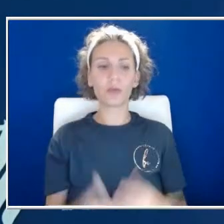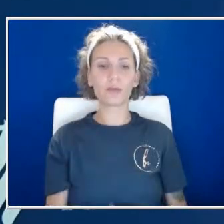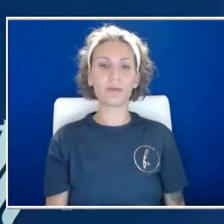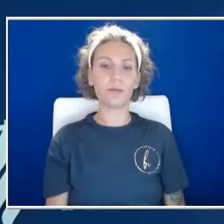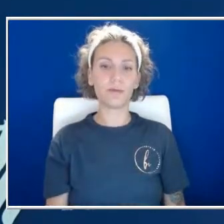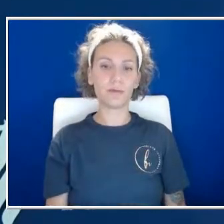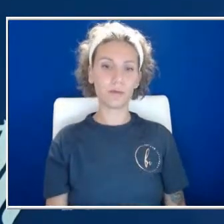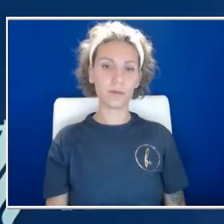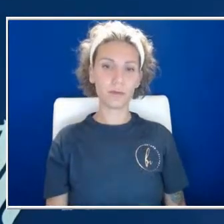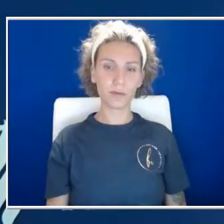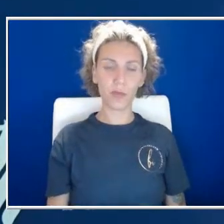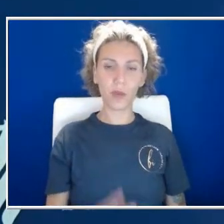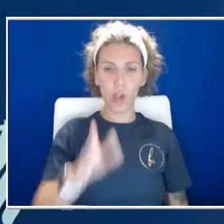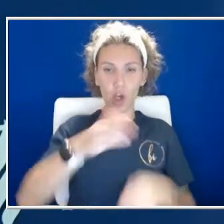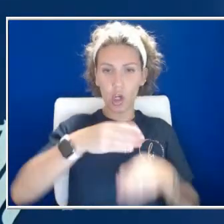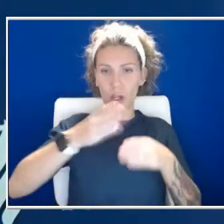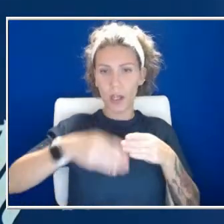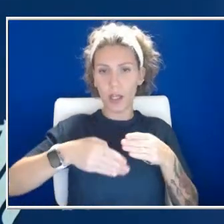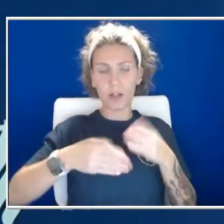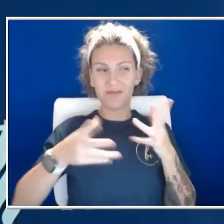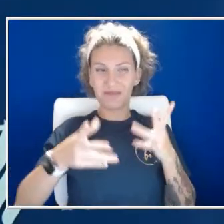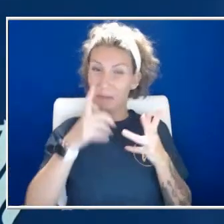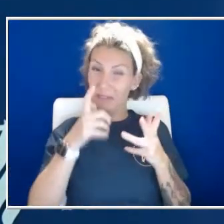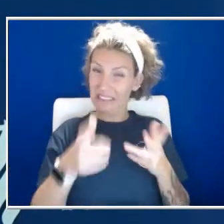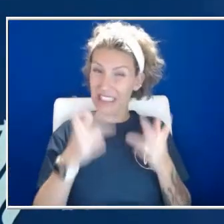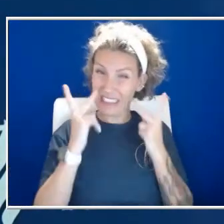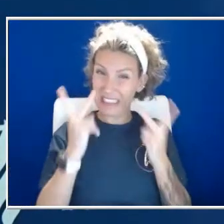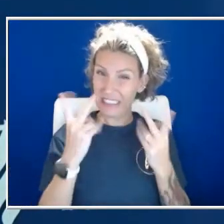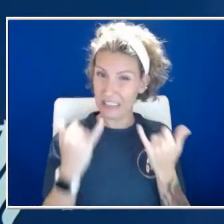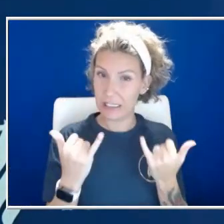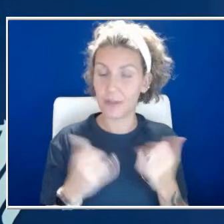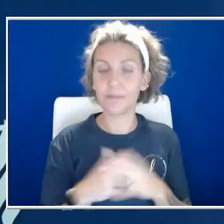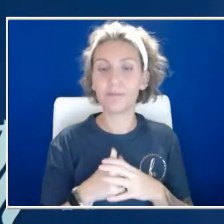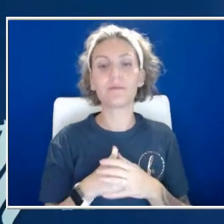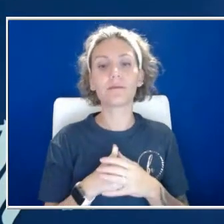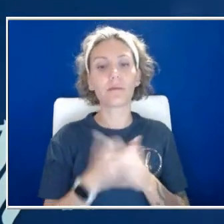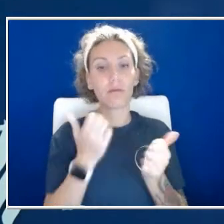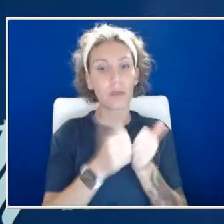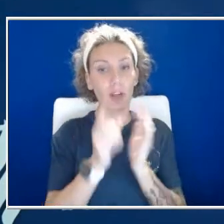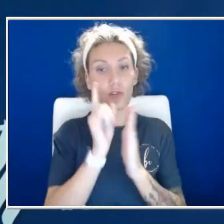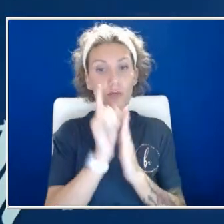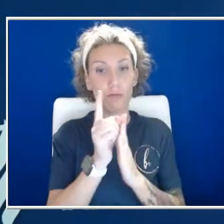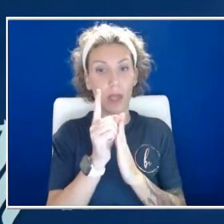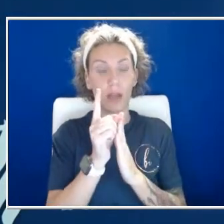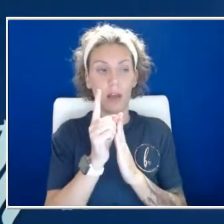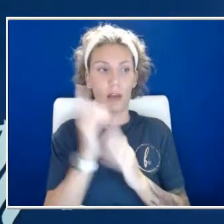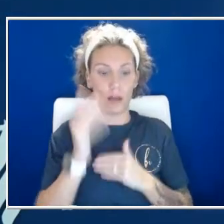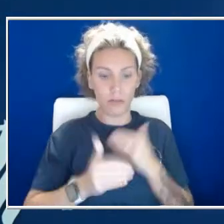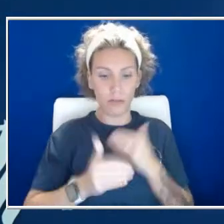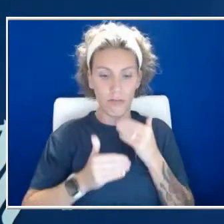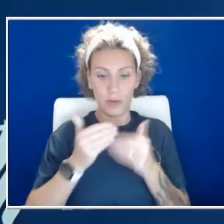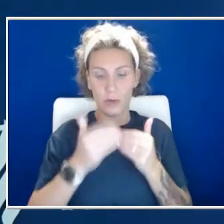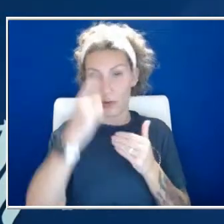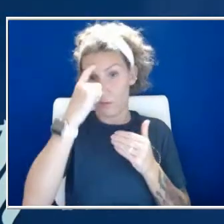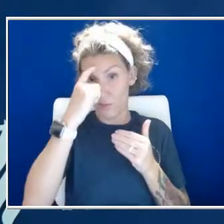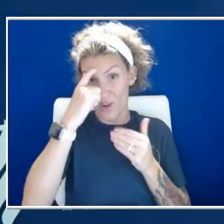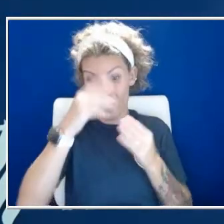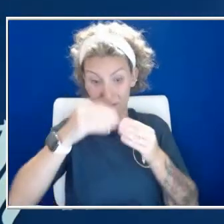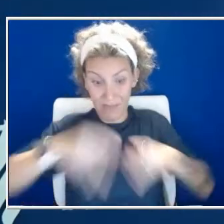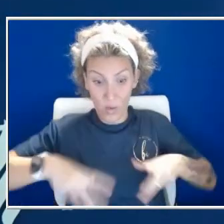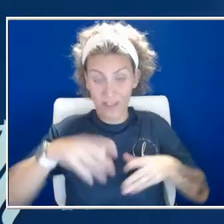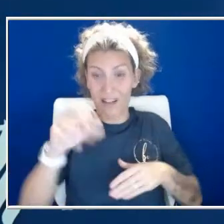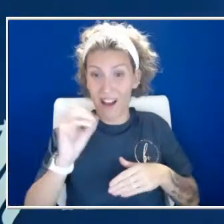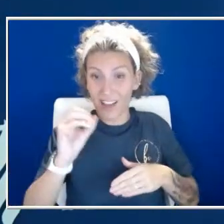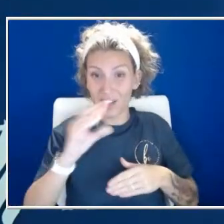outcome could not be what we're seeing. It's every minute that passes, the brain is losing cells, and when you lose a